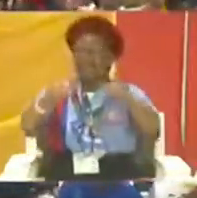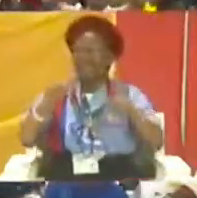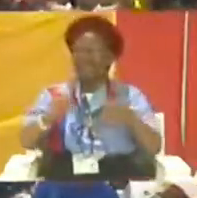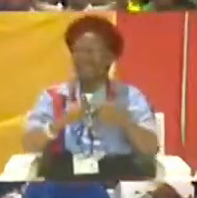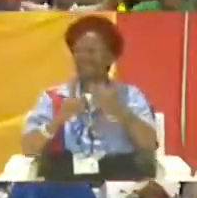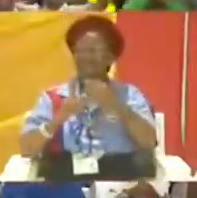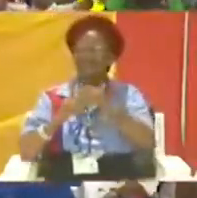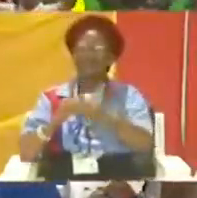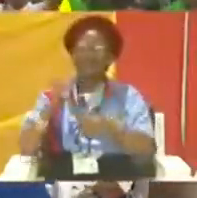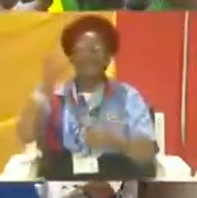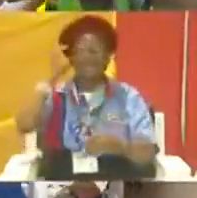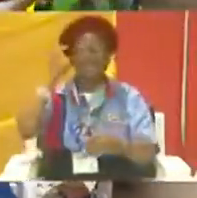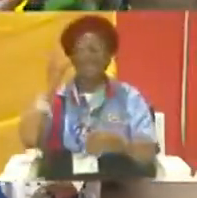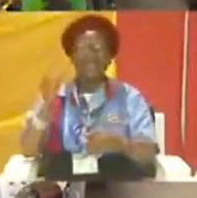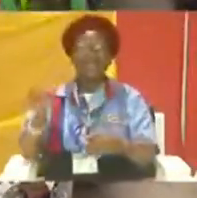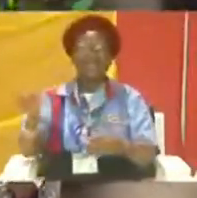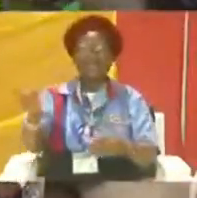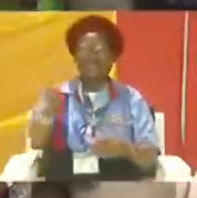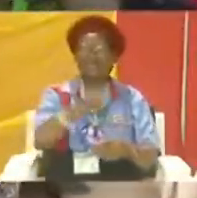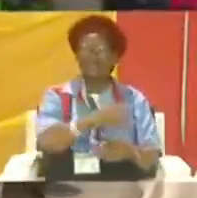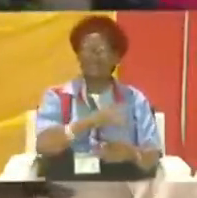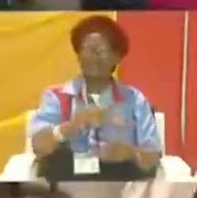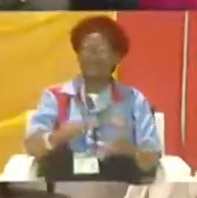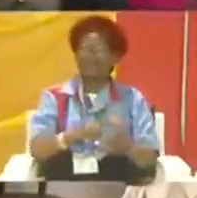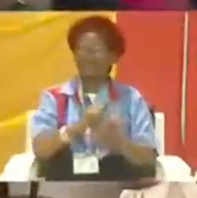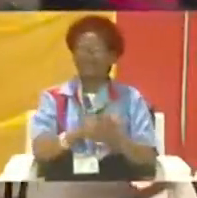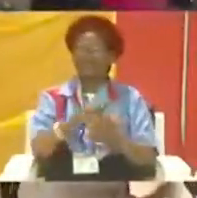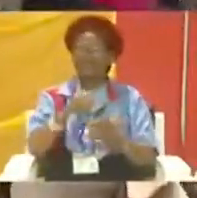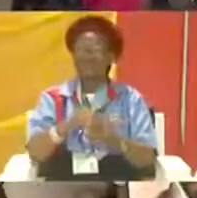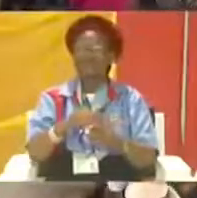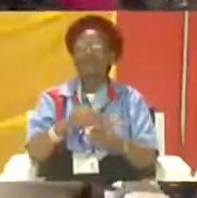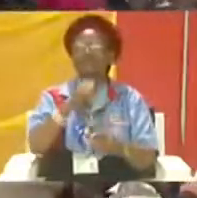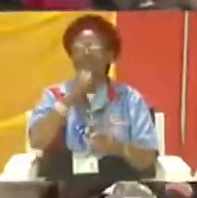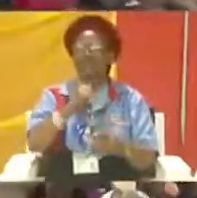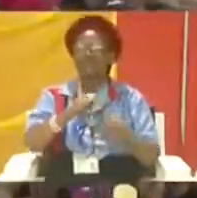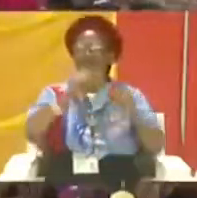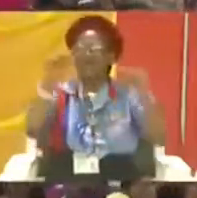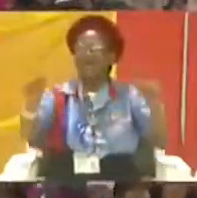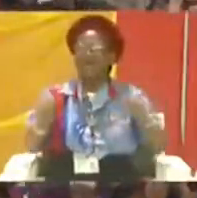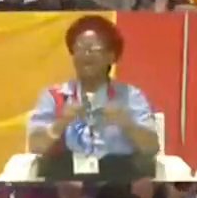of you in the old arena, let me hear